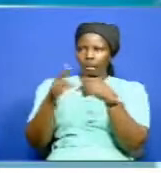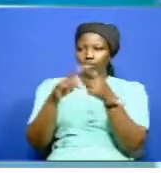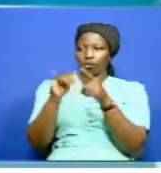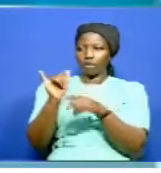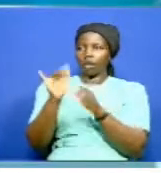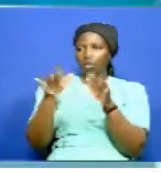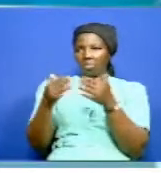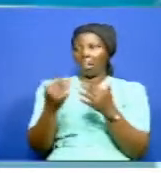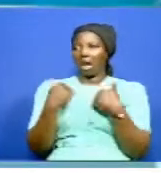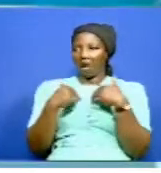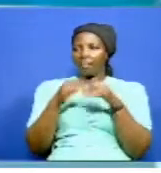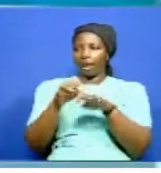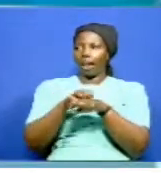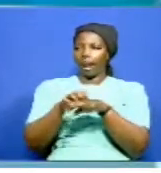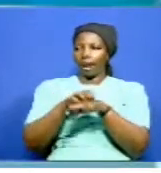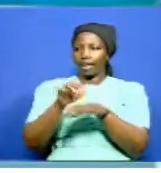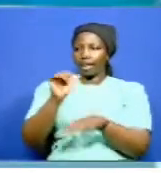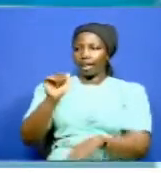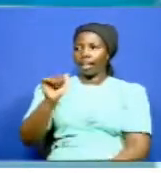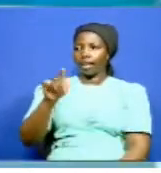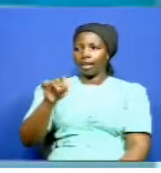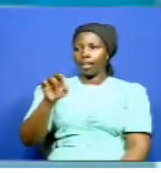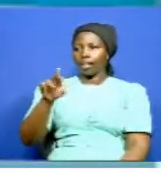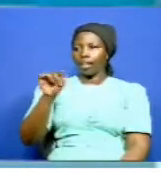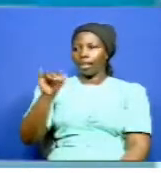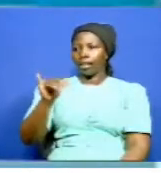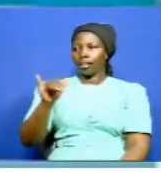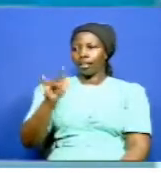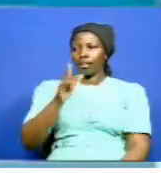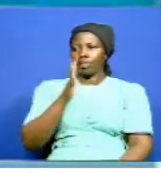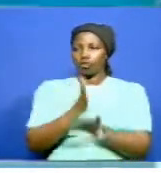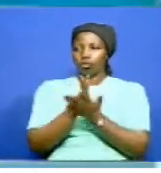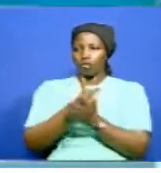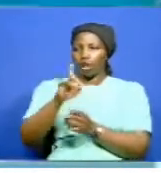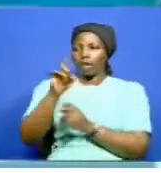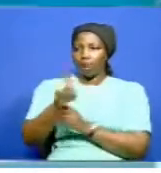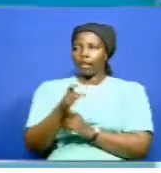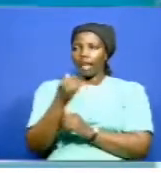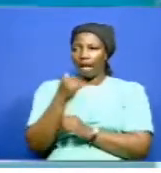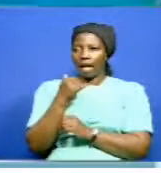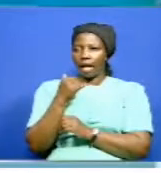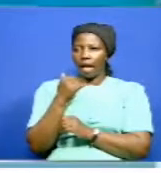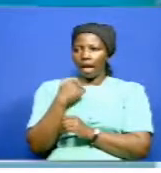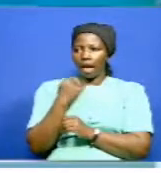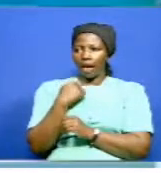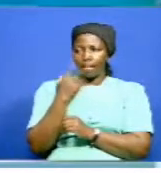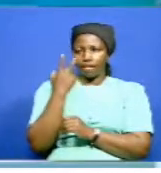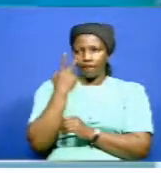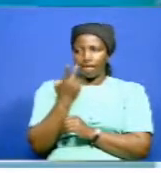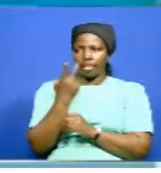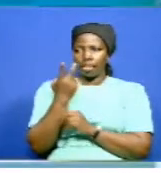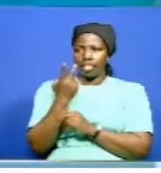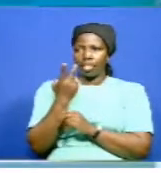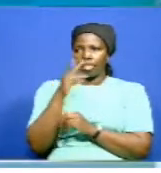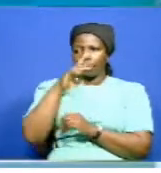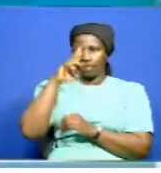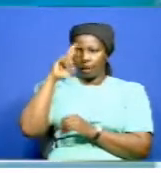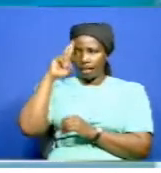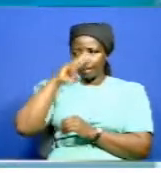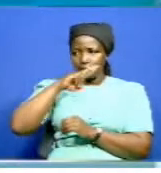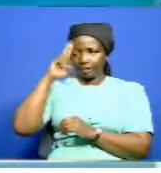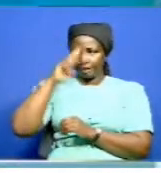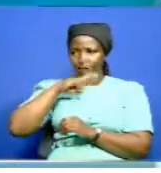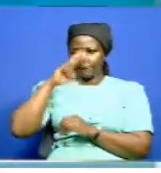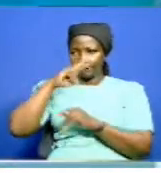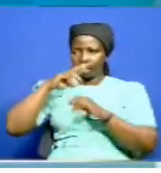it, of course, we have to see the risk analysis. In case you feel that